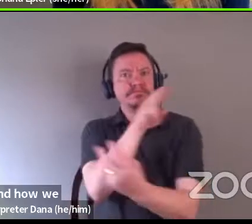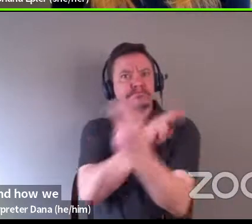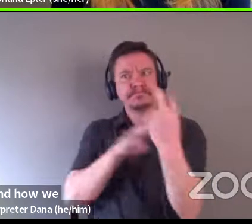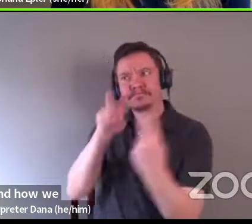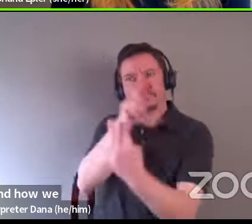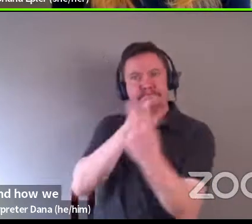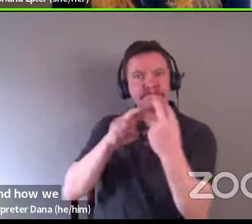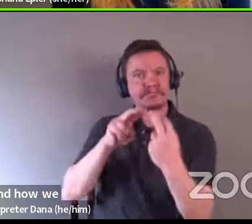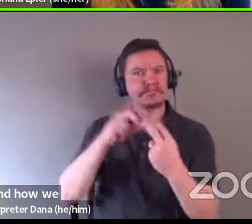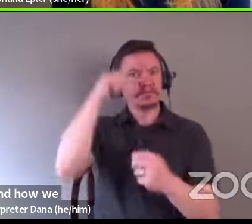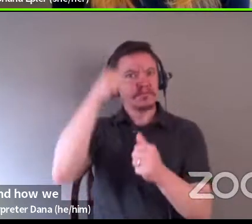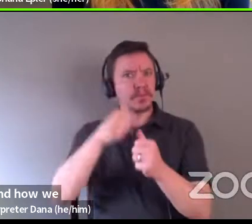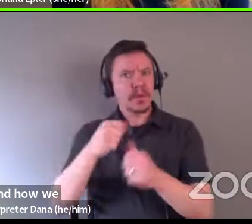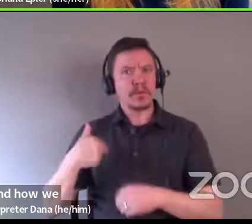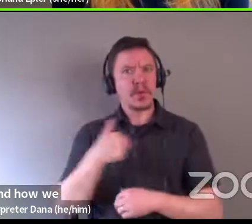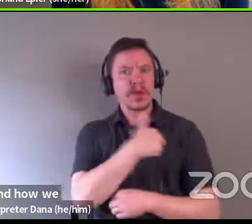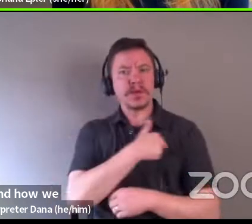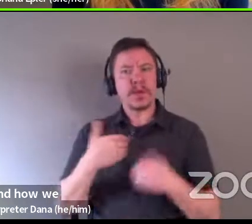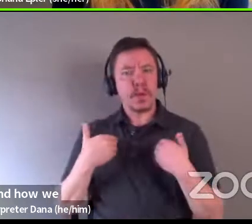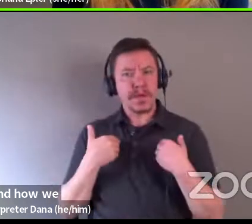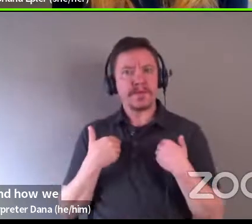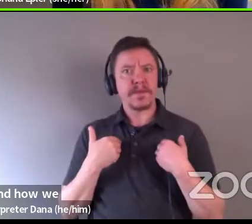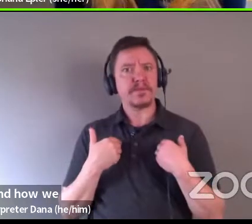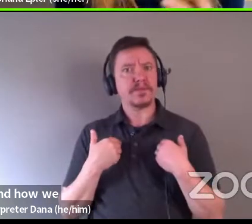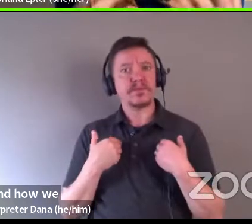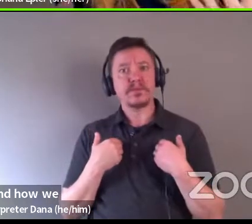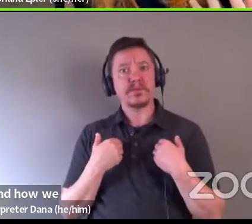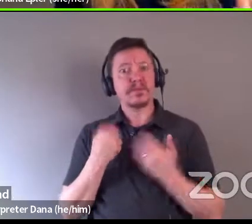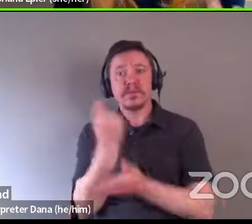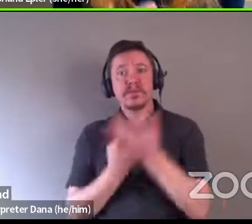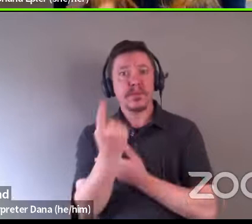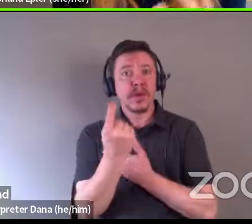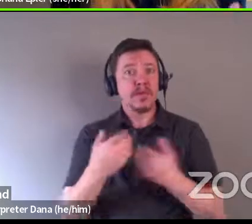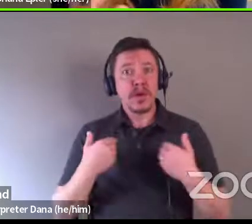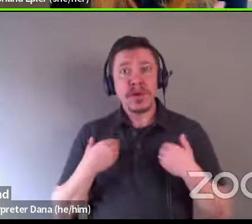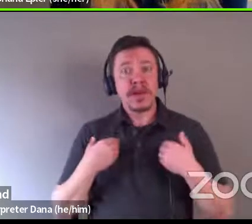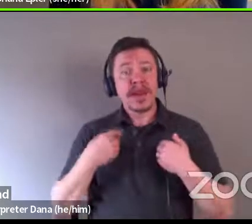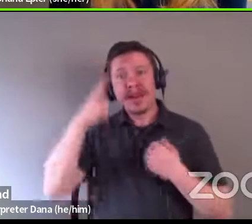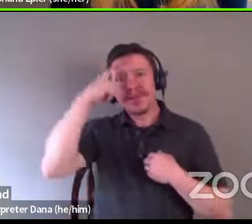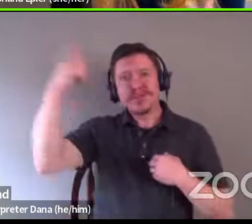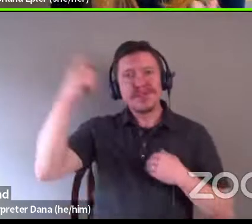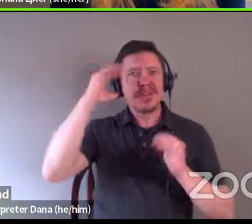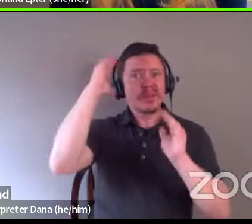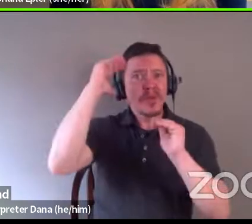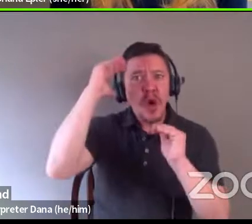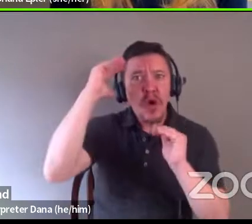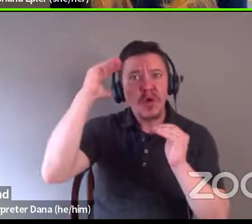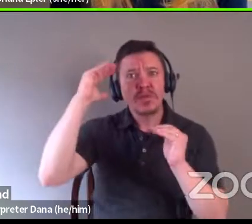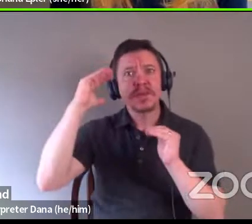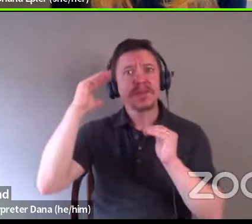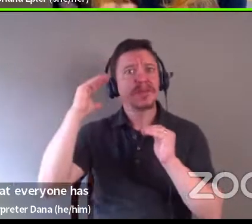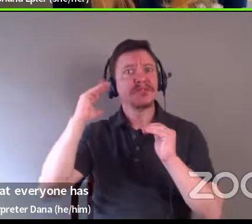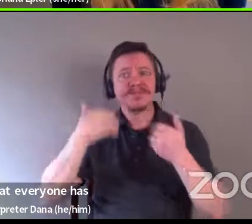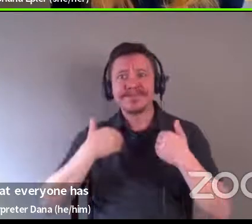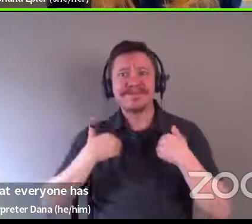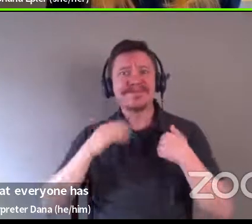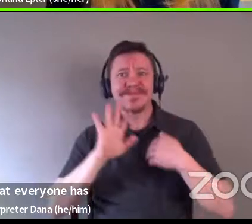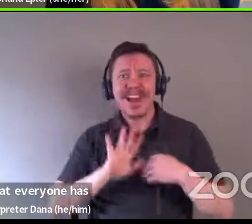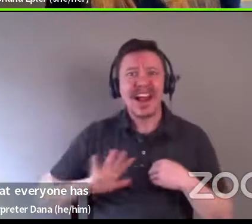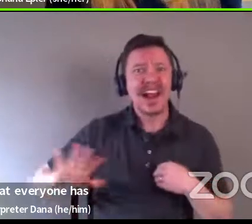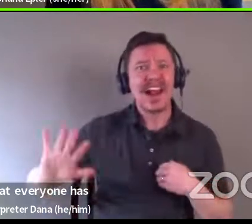that we have that everyone has dreams, hopes, and dreams, and